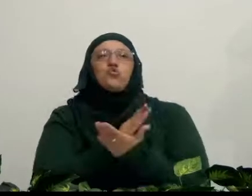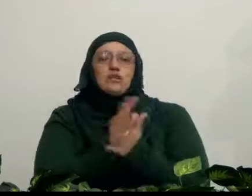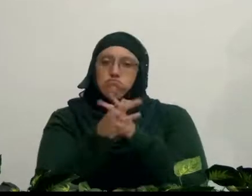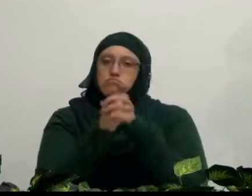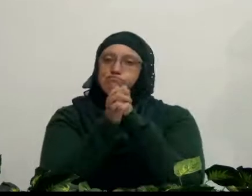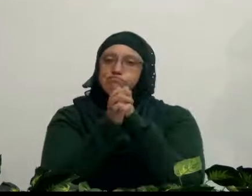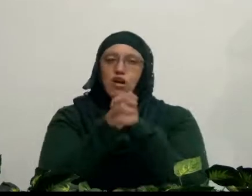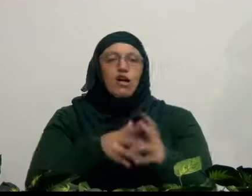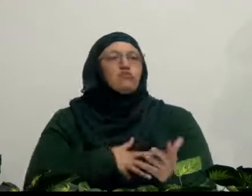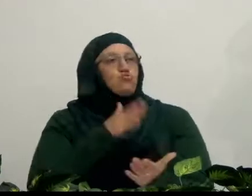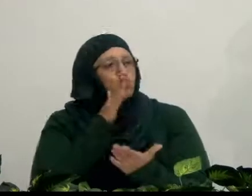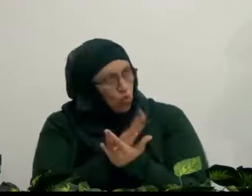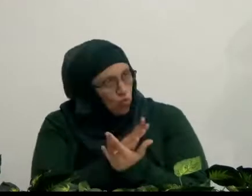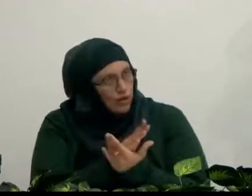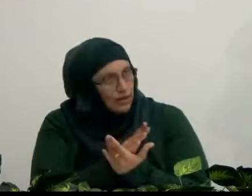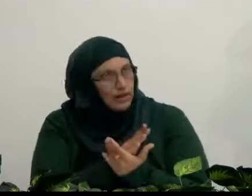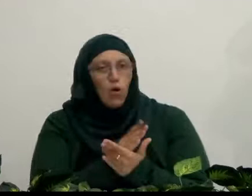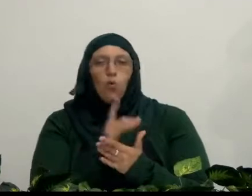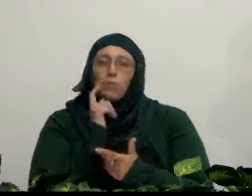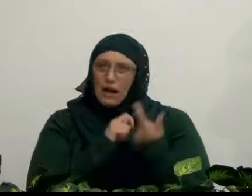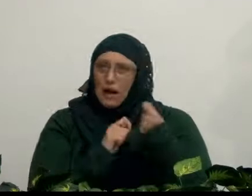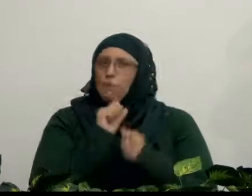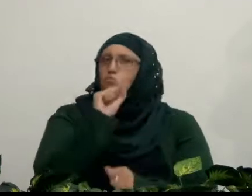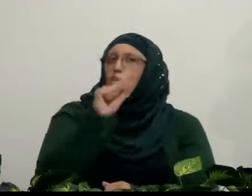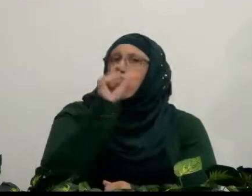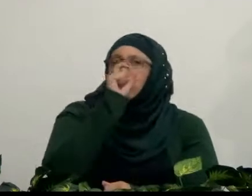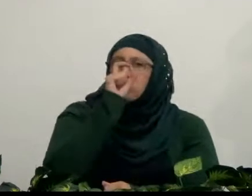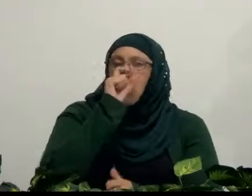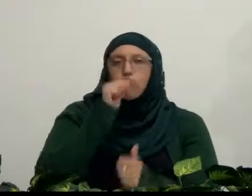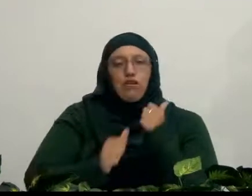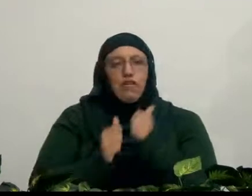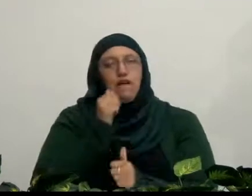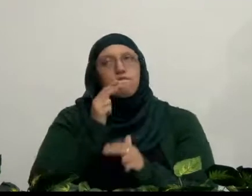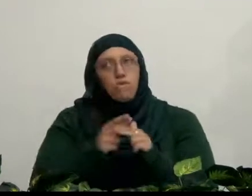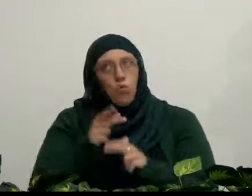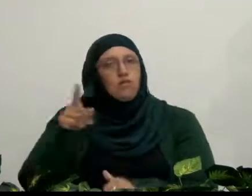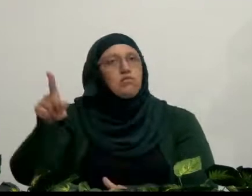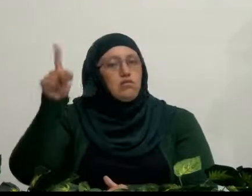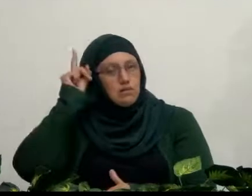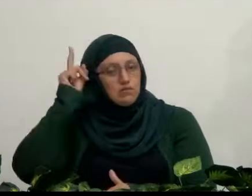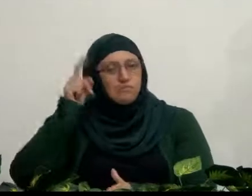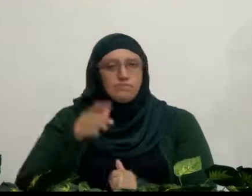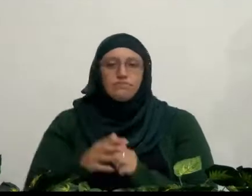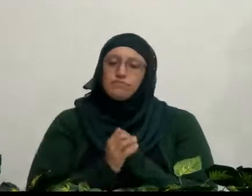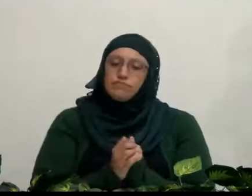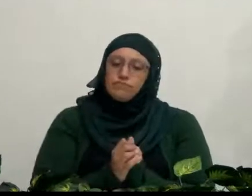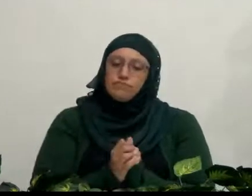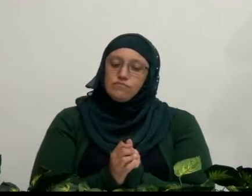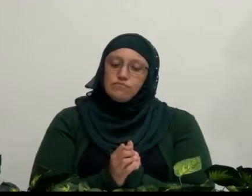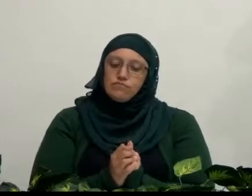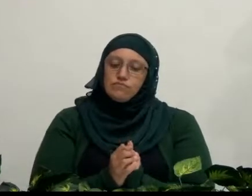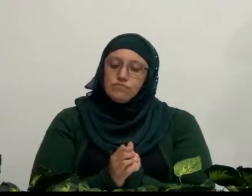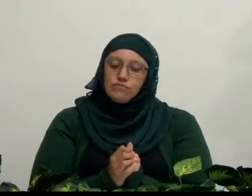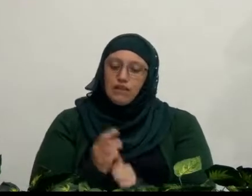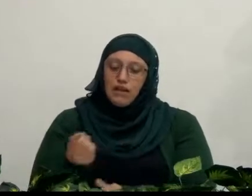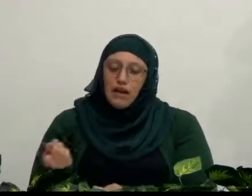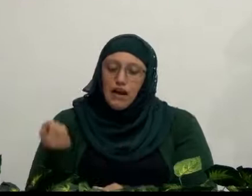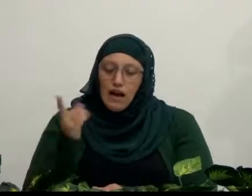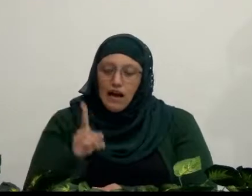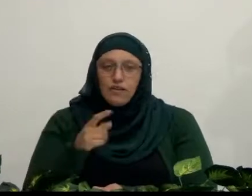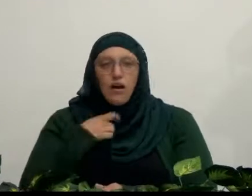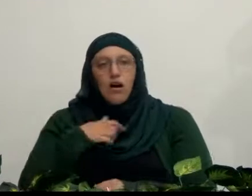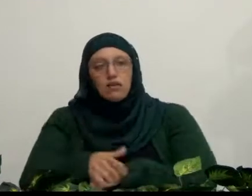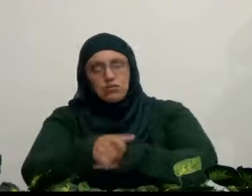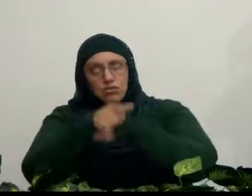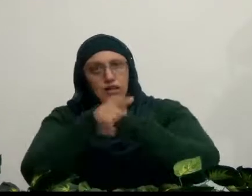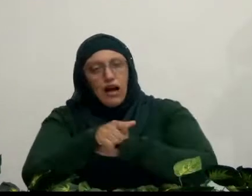I'm sincere to you as a brother or sister for the sake of God. Wa safahtuka fillah. And I am shaking hand with you